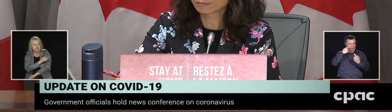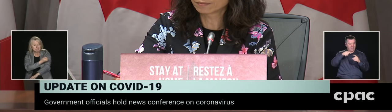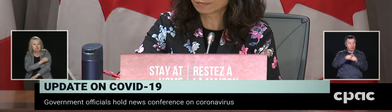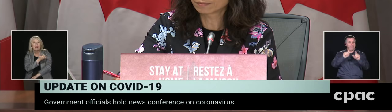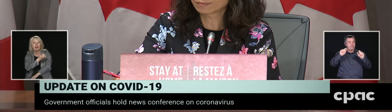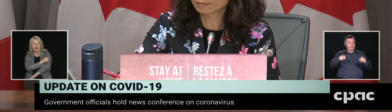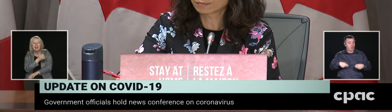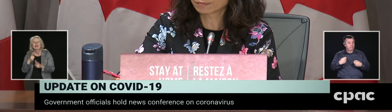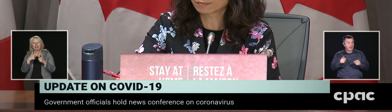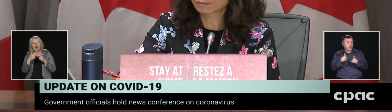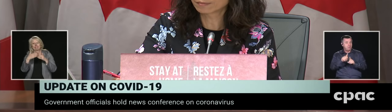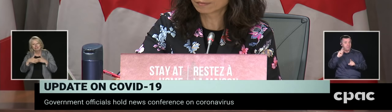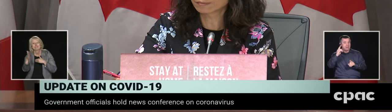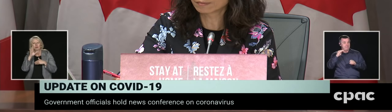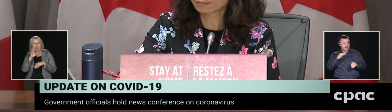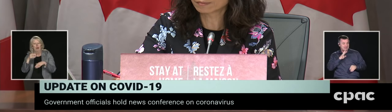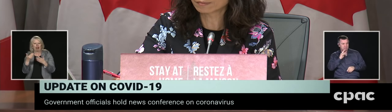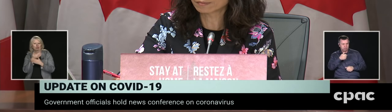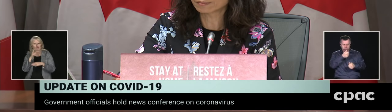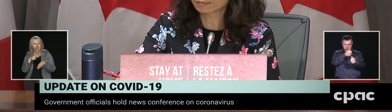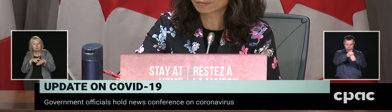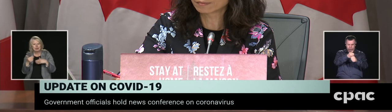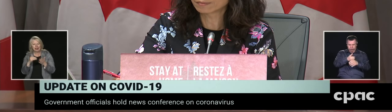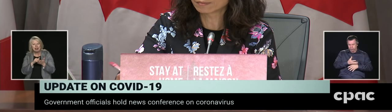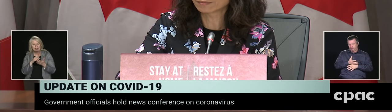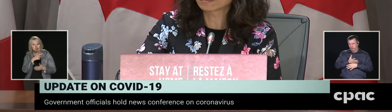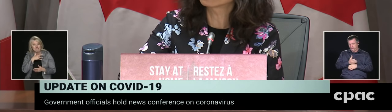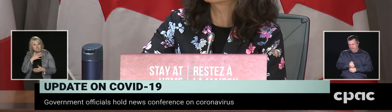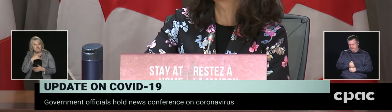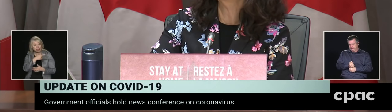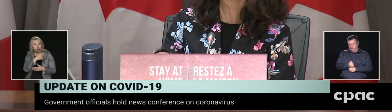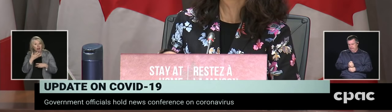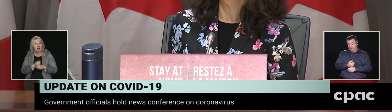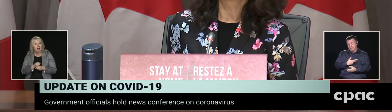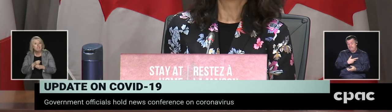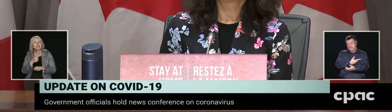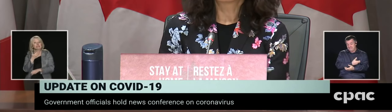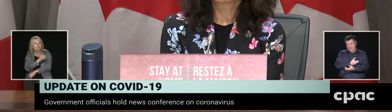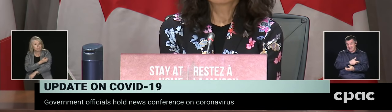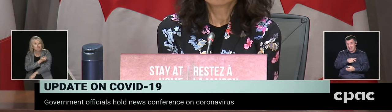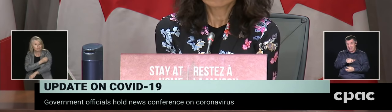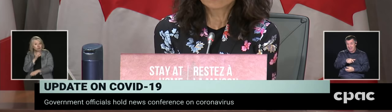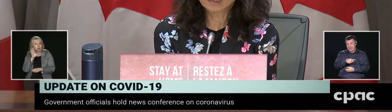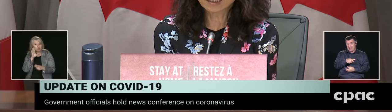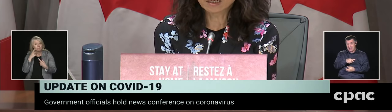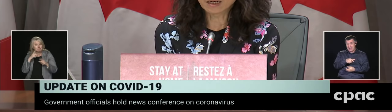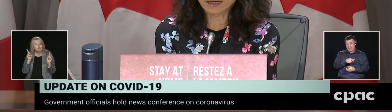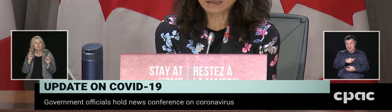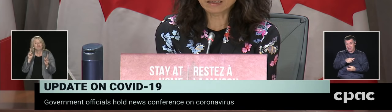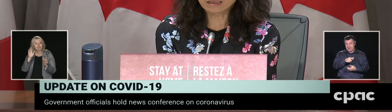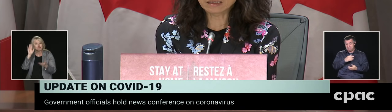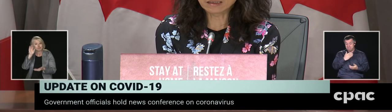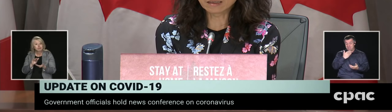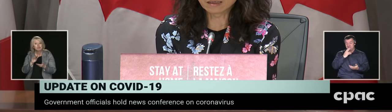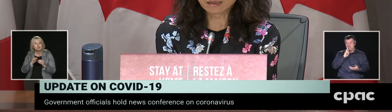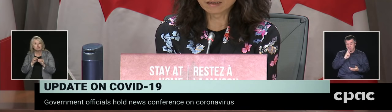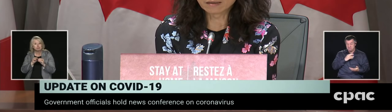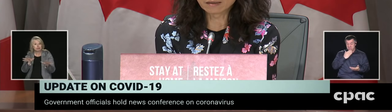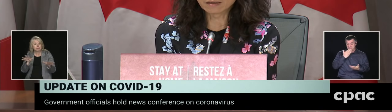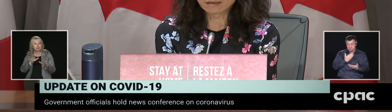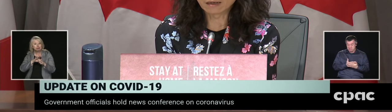a vaccine will actually be effective in combating the spread of this disease? I think